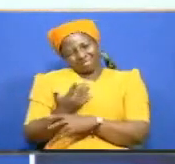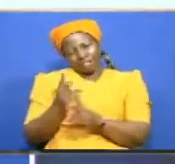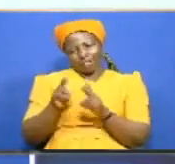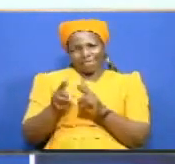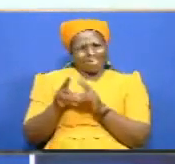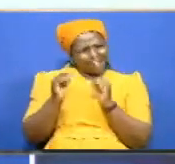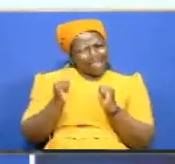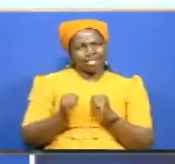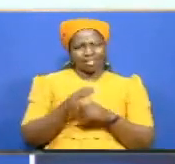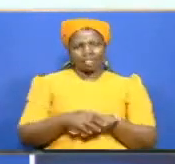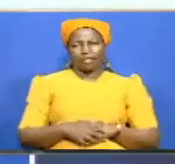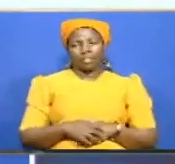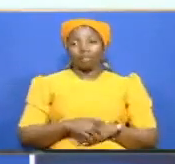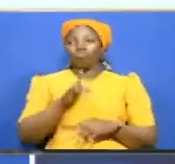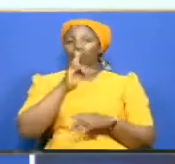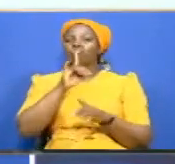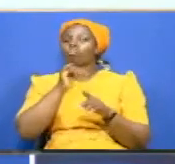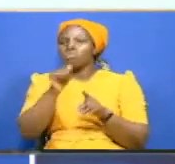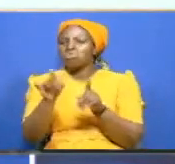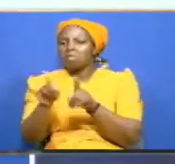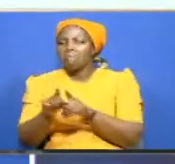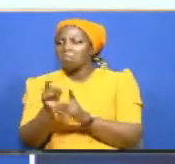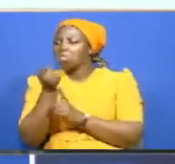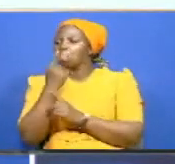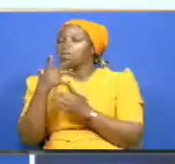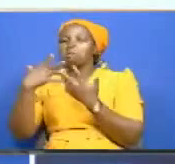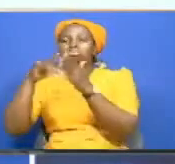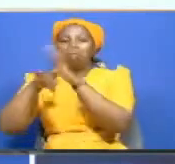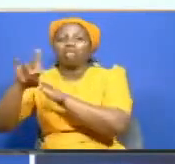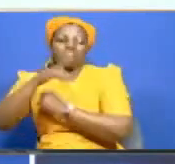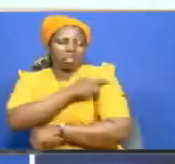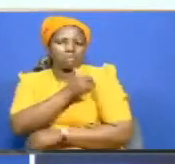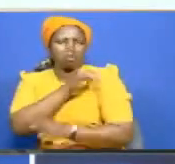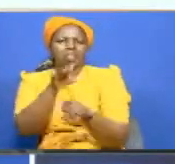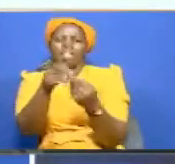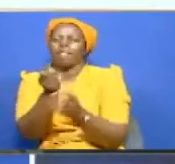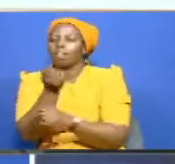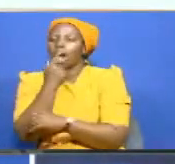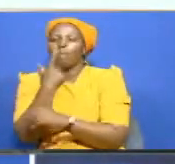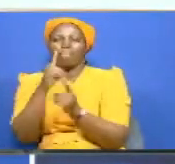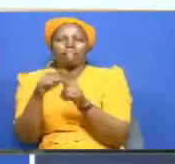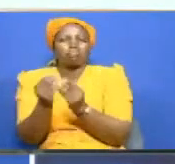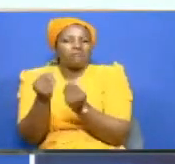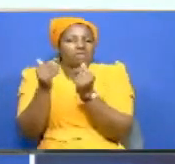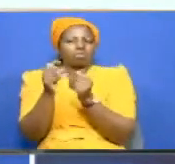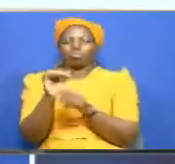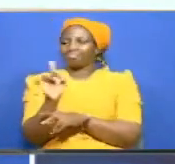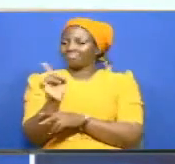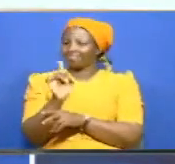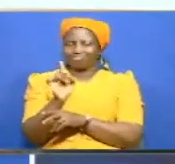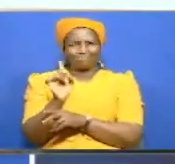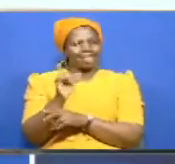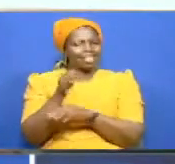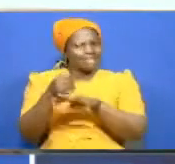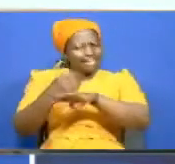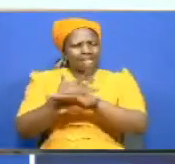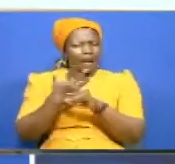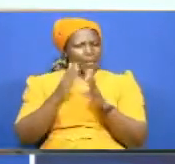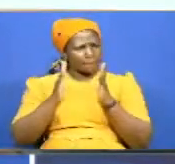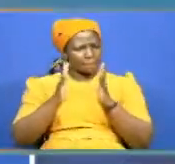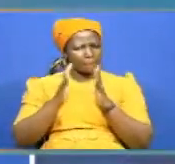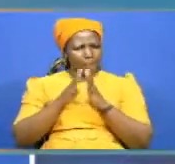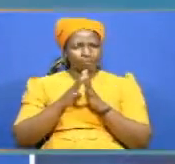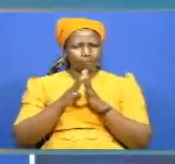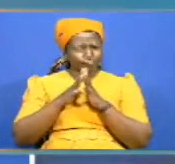GP, they give you oral medication and you get well. Cancer is very complex, and because it involves many different